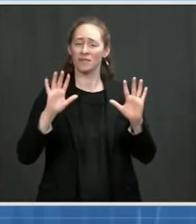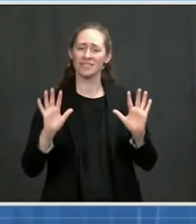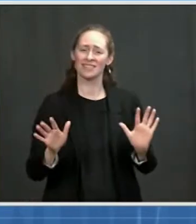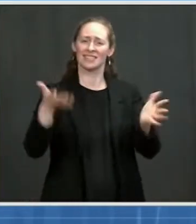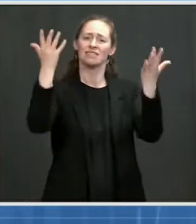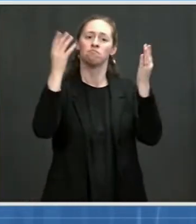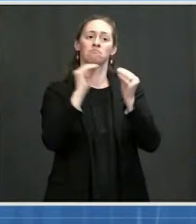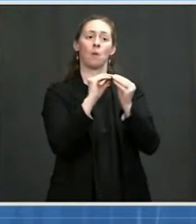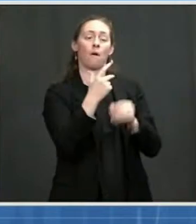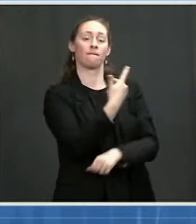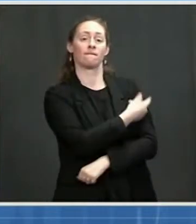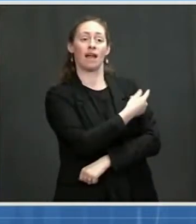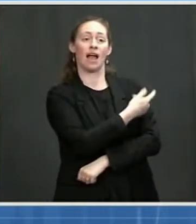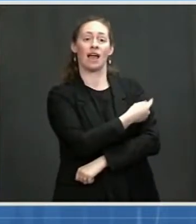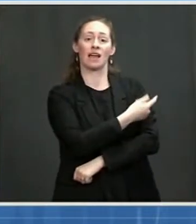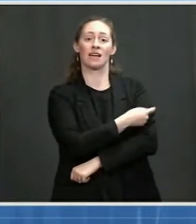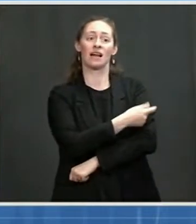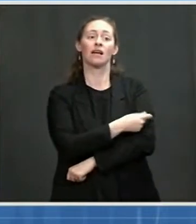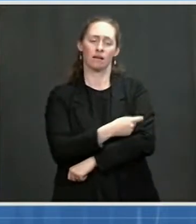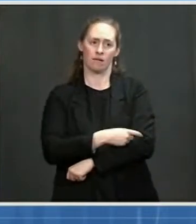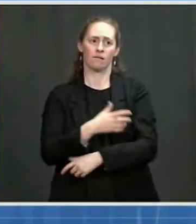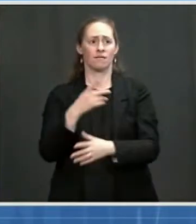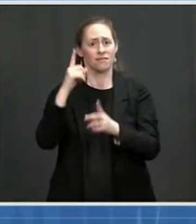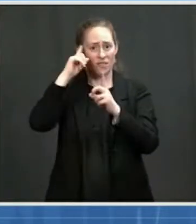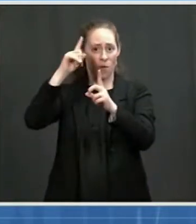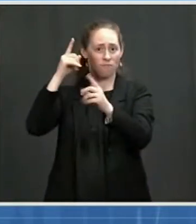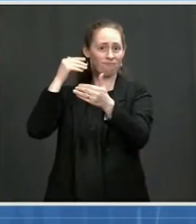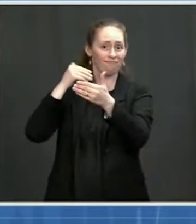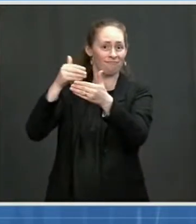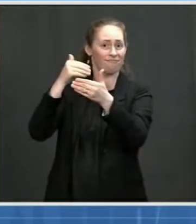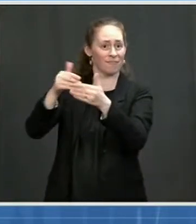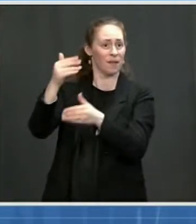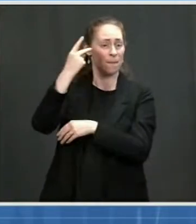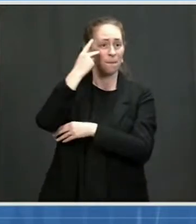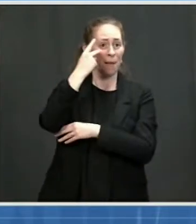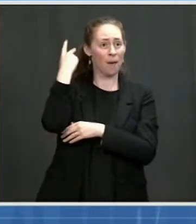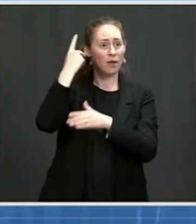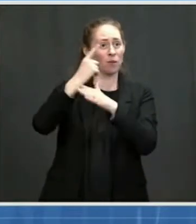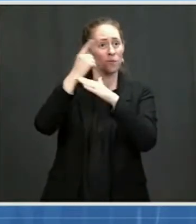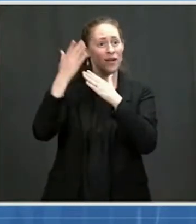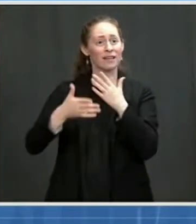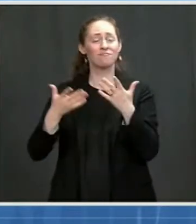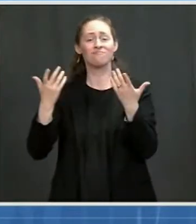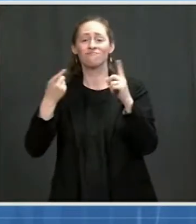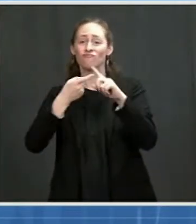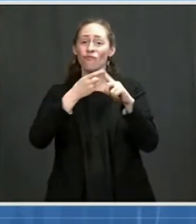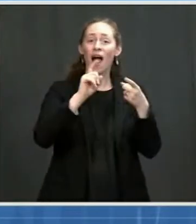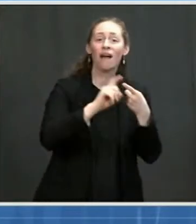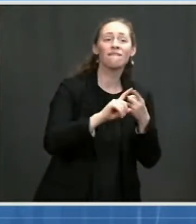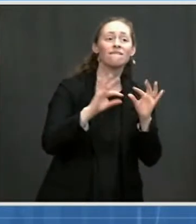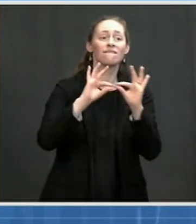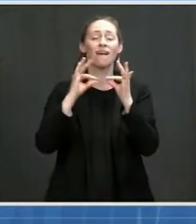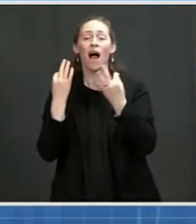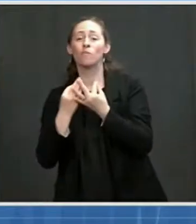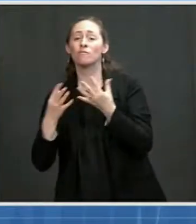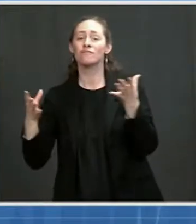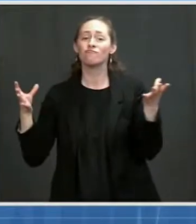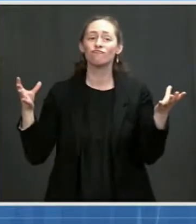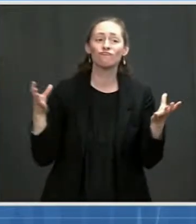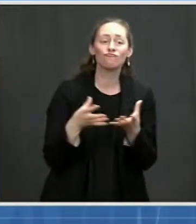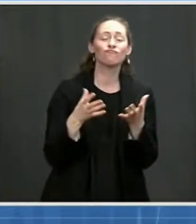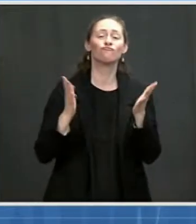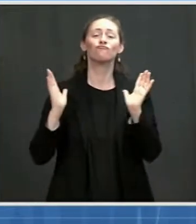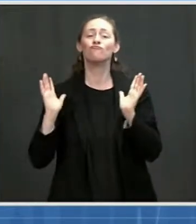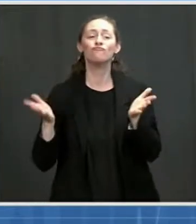Memorial Day. I know that many of you are looking forward to spending time with your family and friends at picnics and bars.